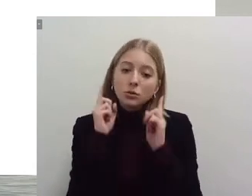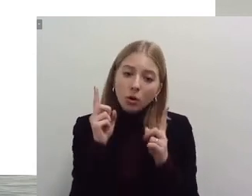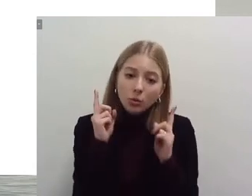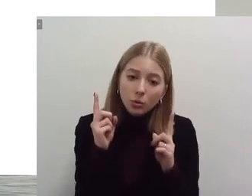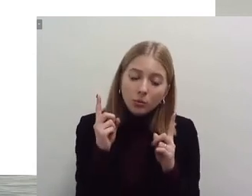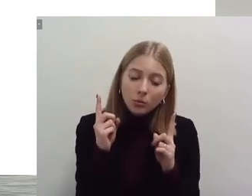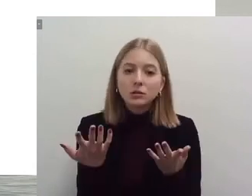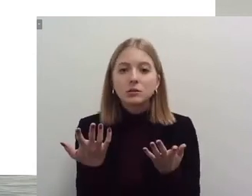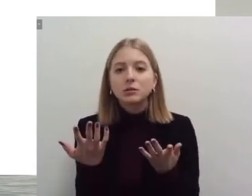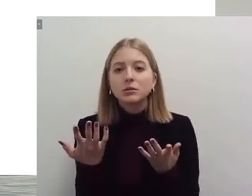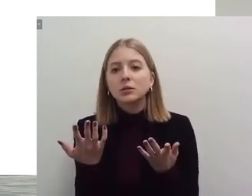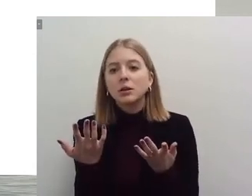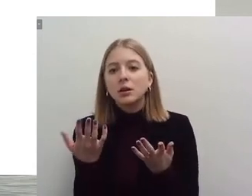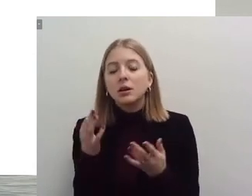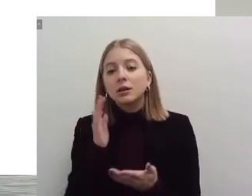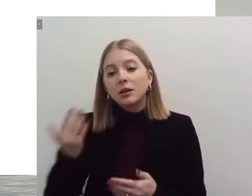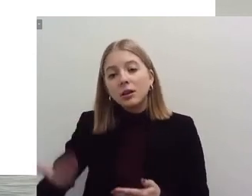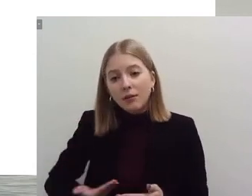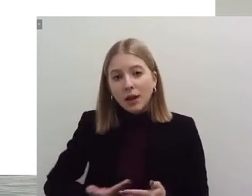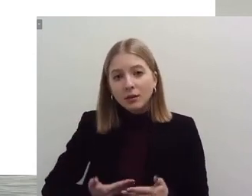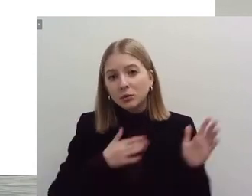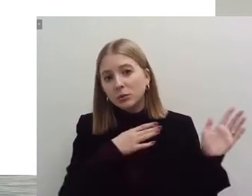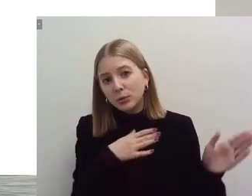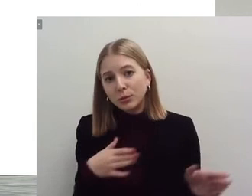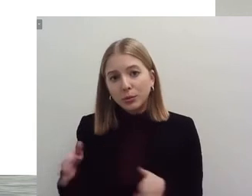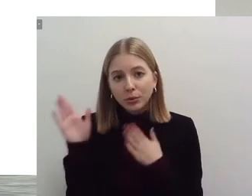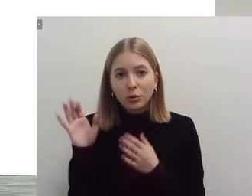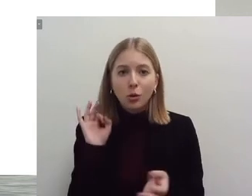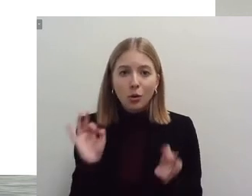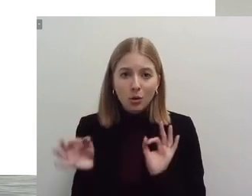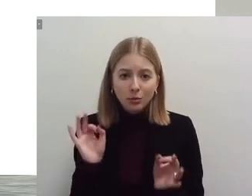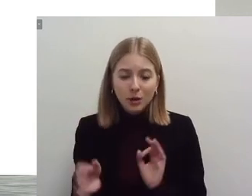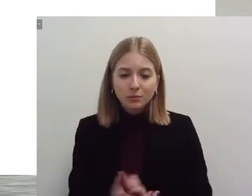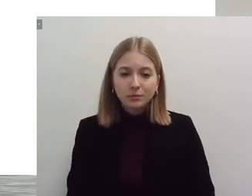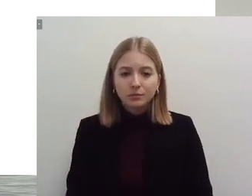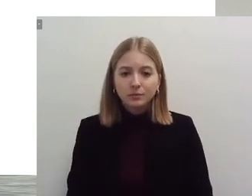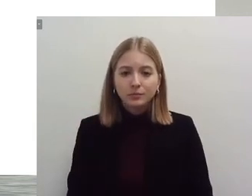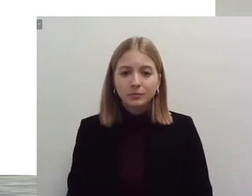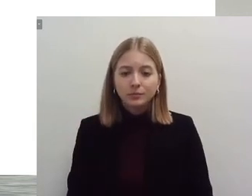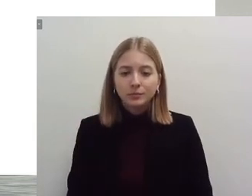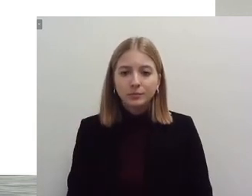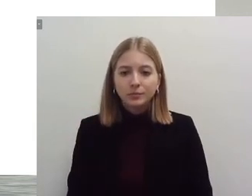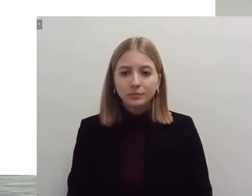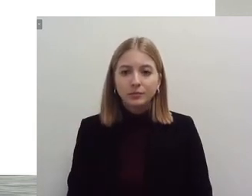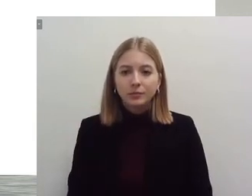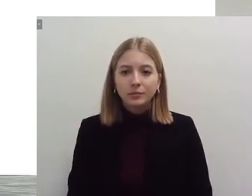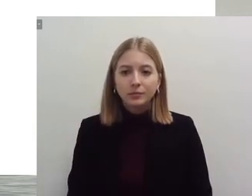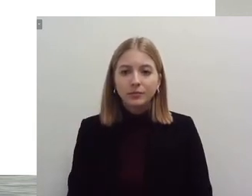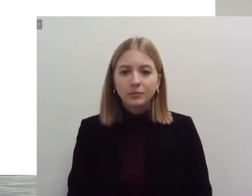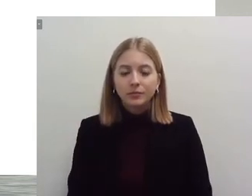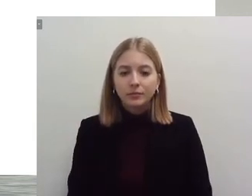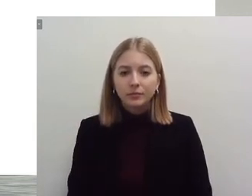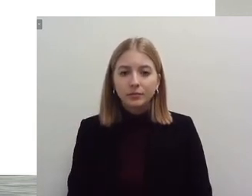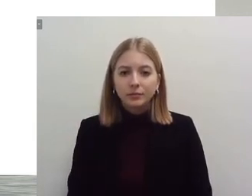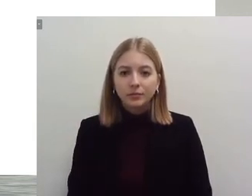that is actually only concerning children in Africa, for example, who don't have food, that it doesn't